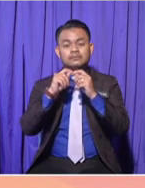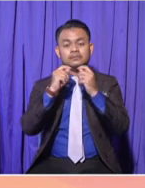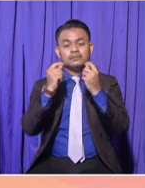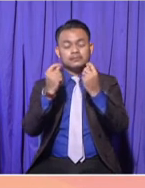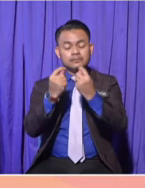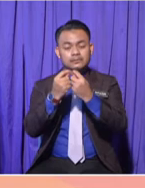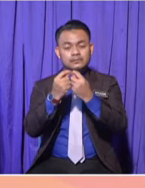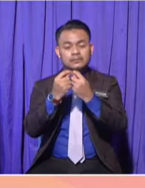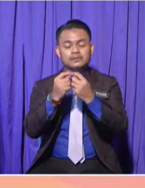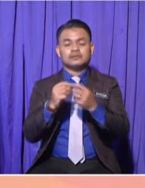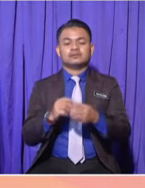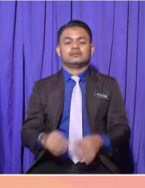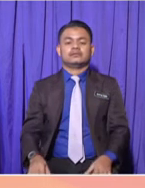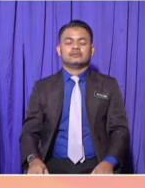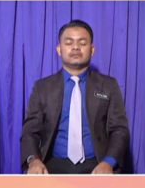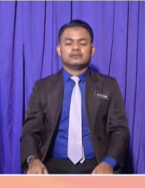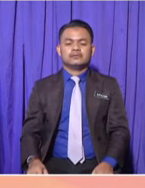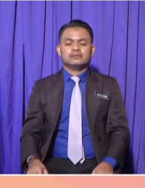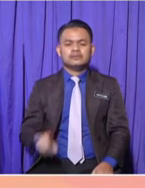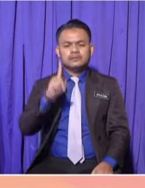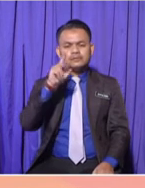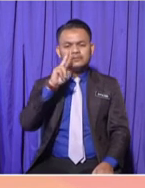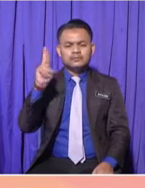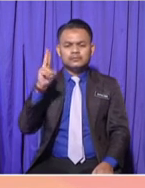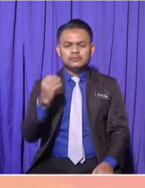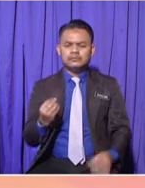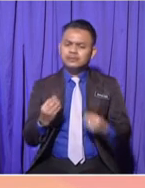1,000? How many is that?